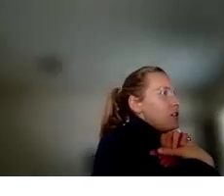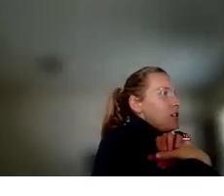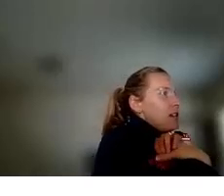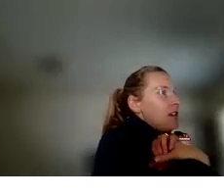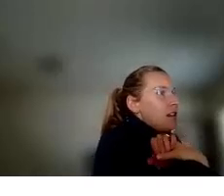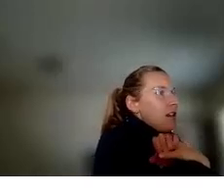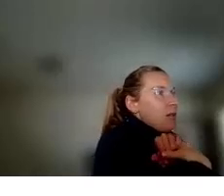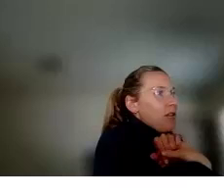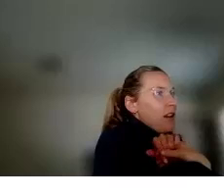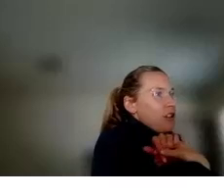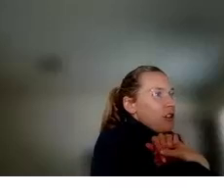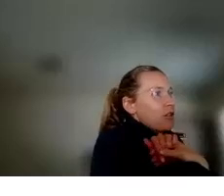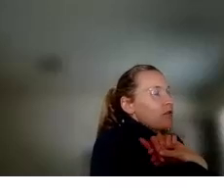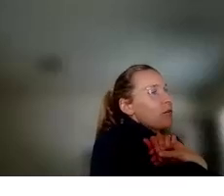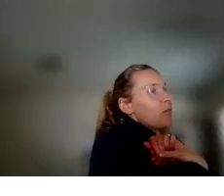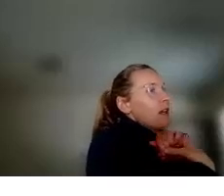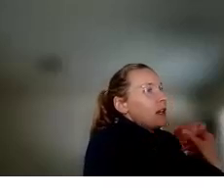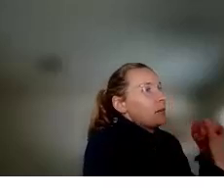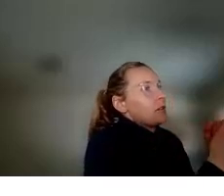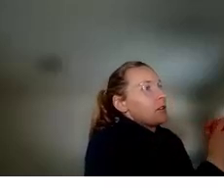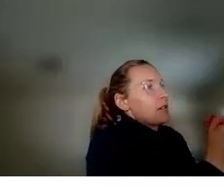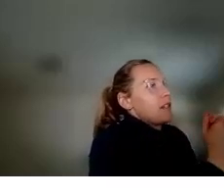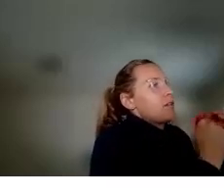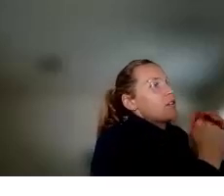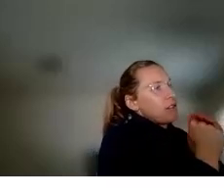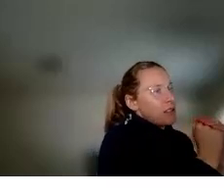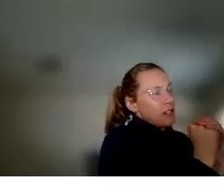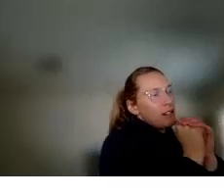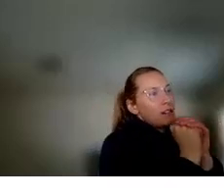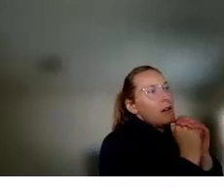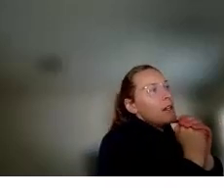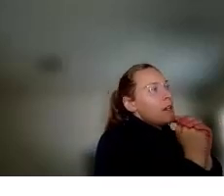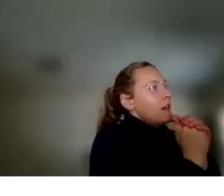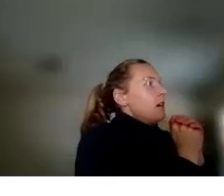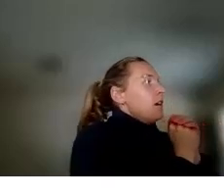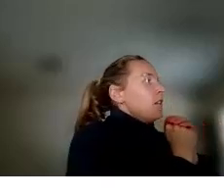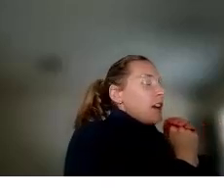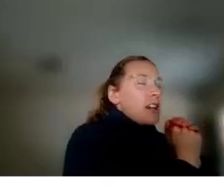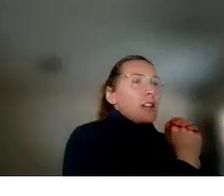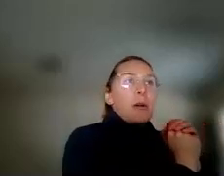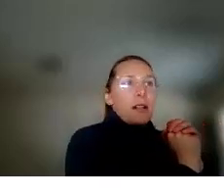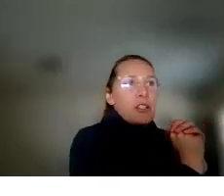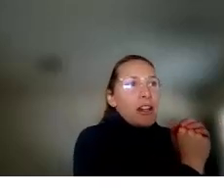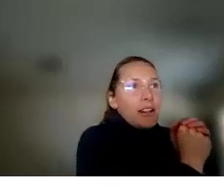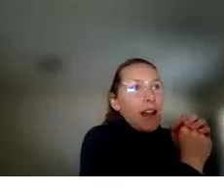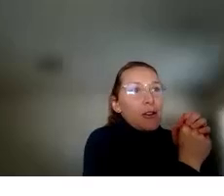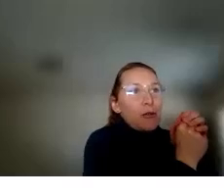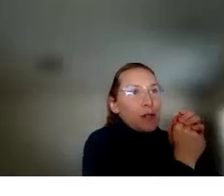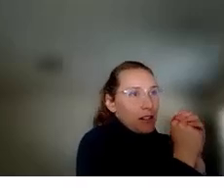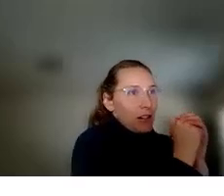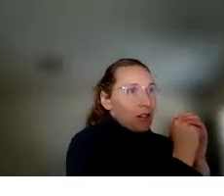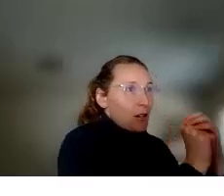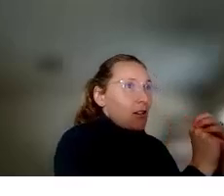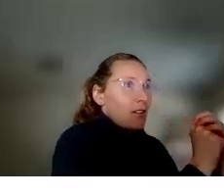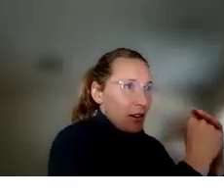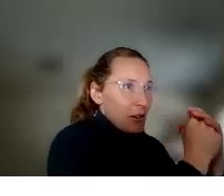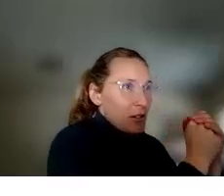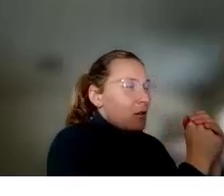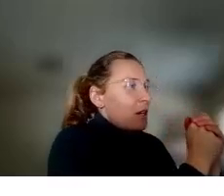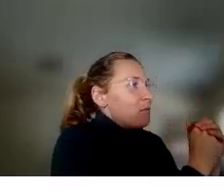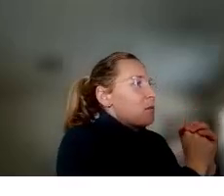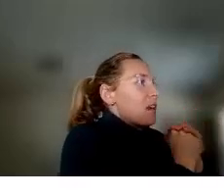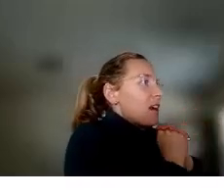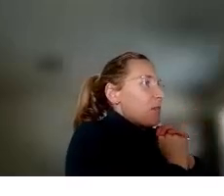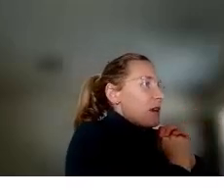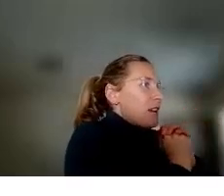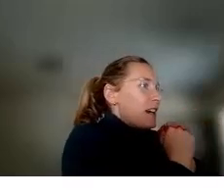system glitches that then prevent children being able to receive services. Very good question, and you raise a concern that